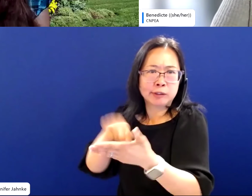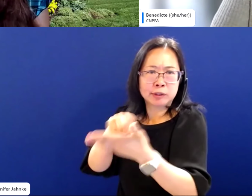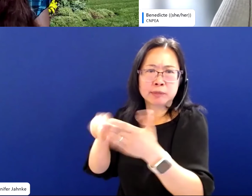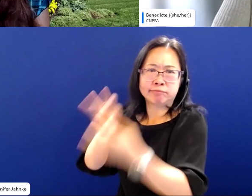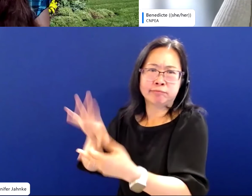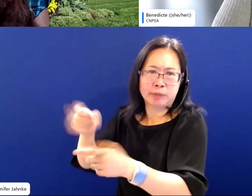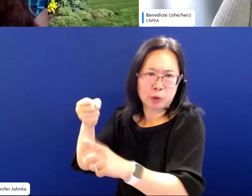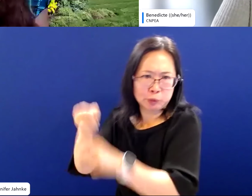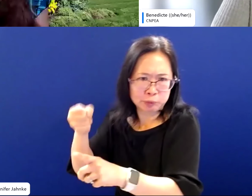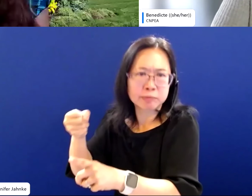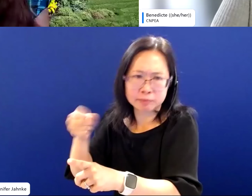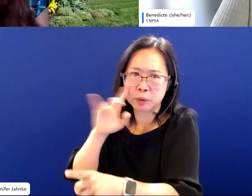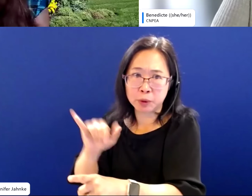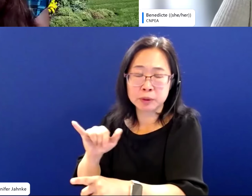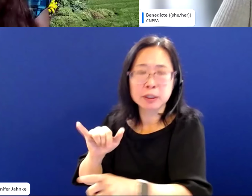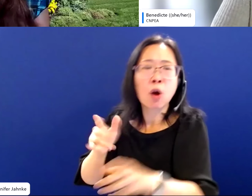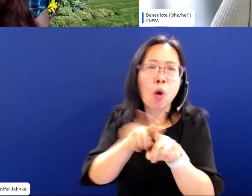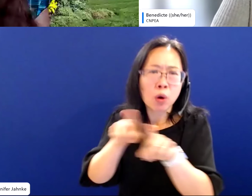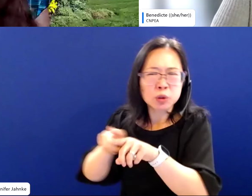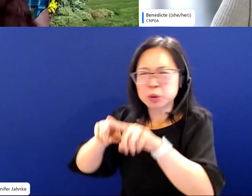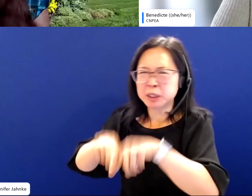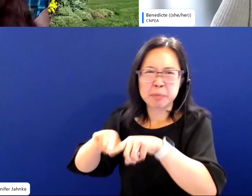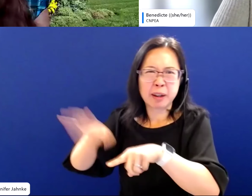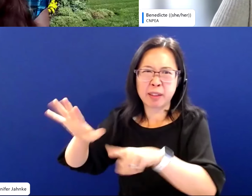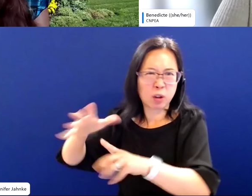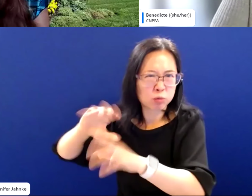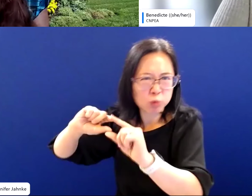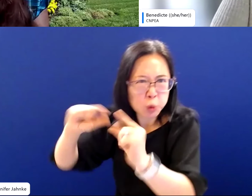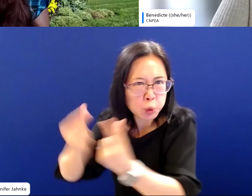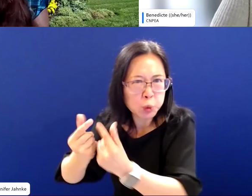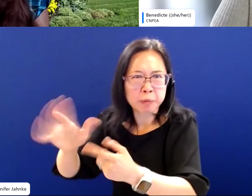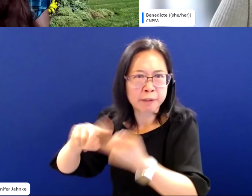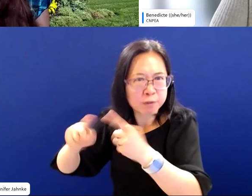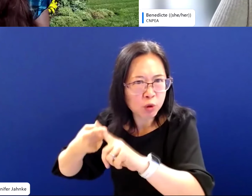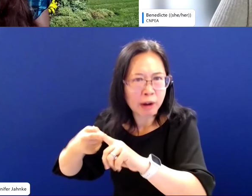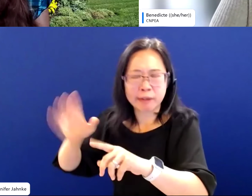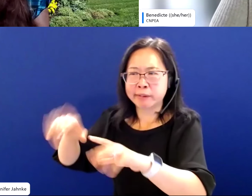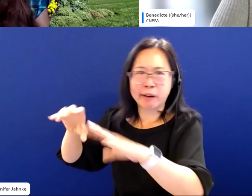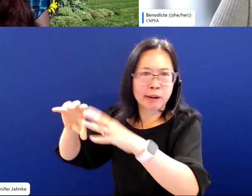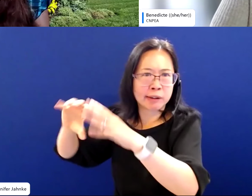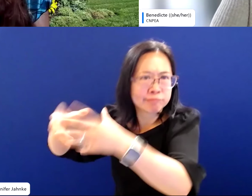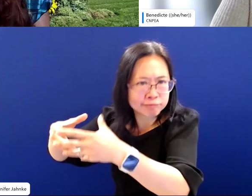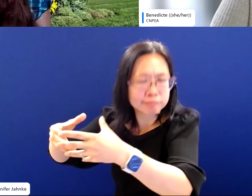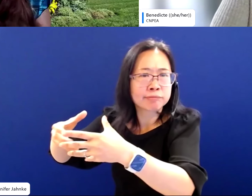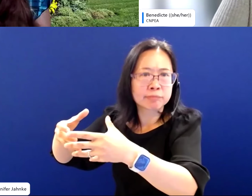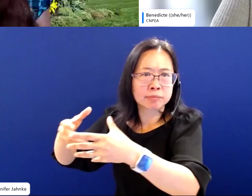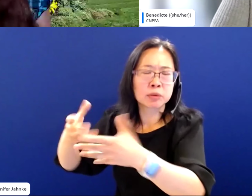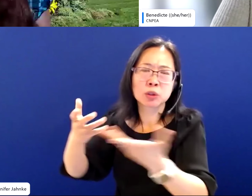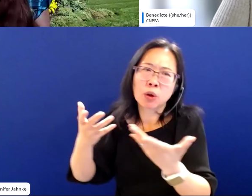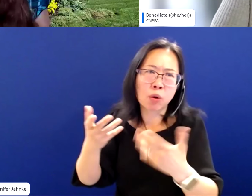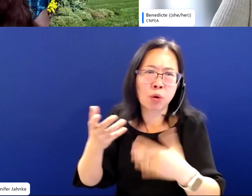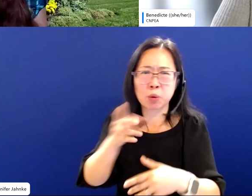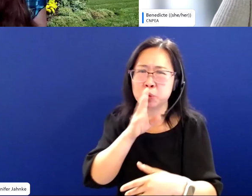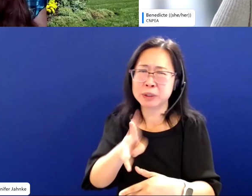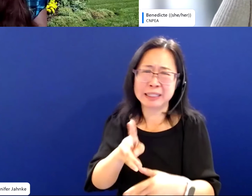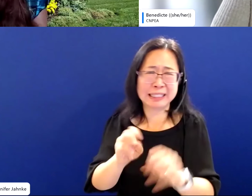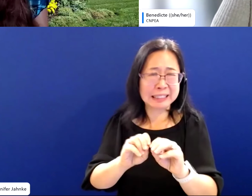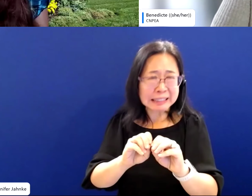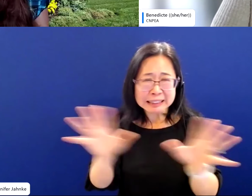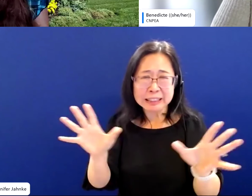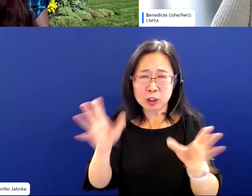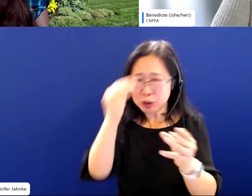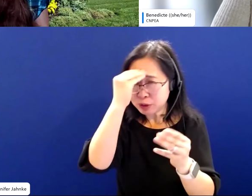So, of course, different cohorts have different thinking about aging as well. And so I don't think we have really enough